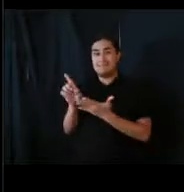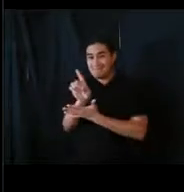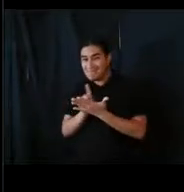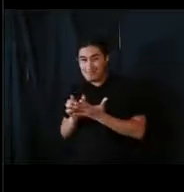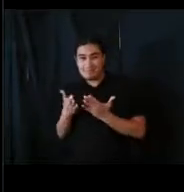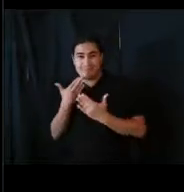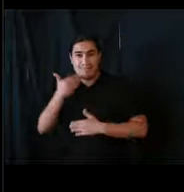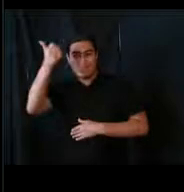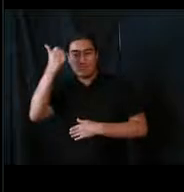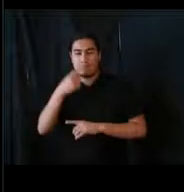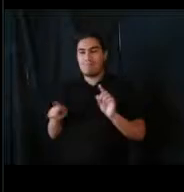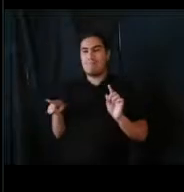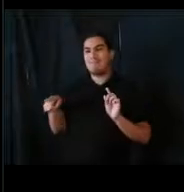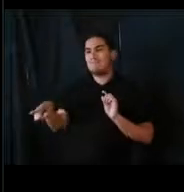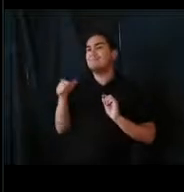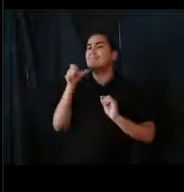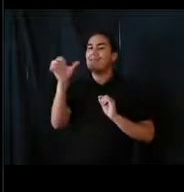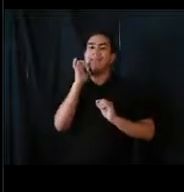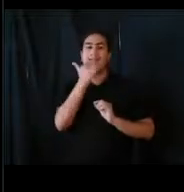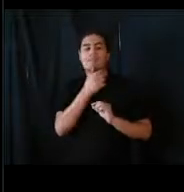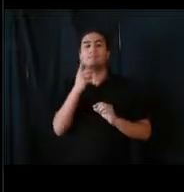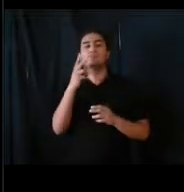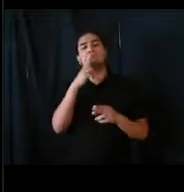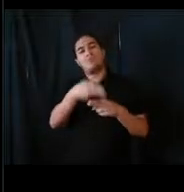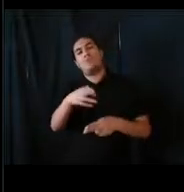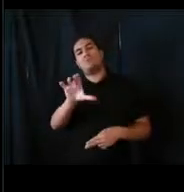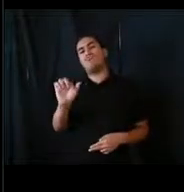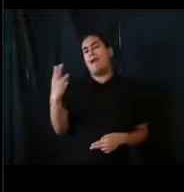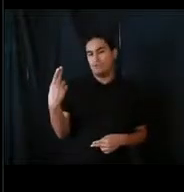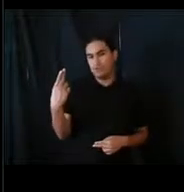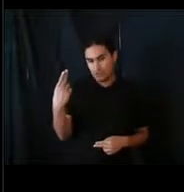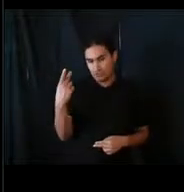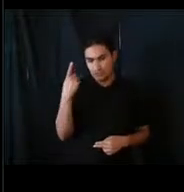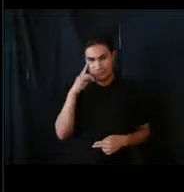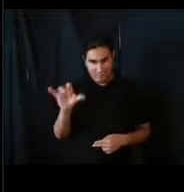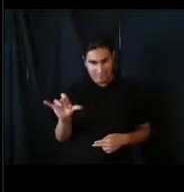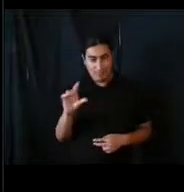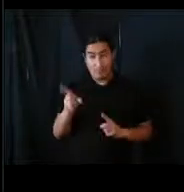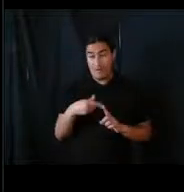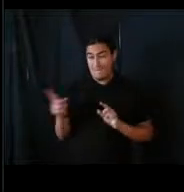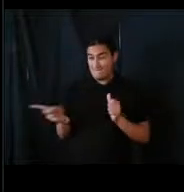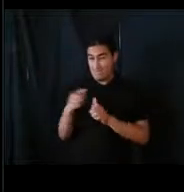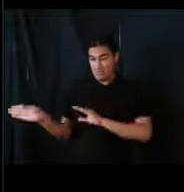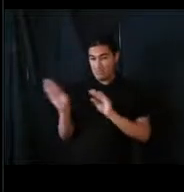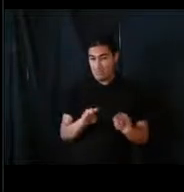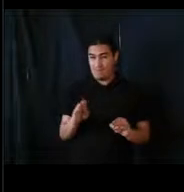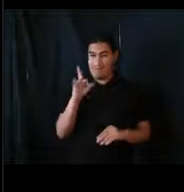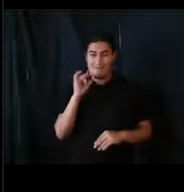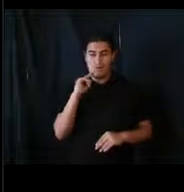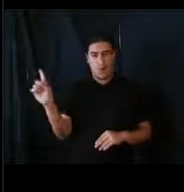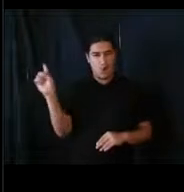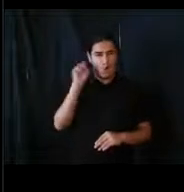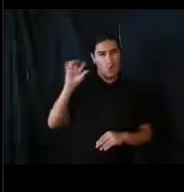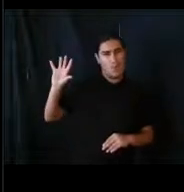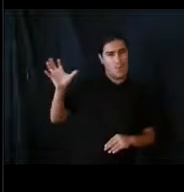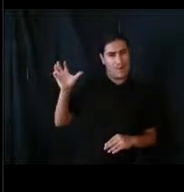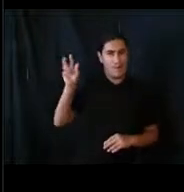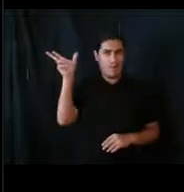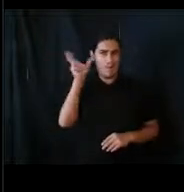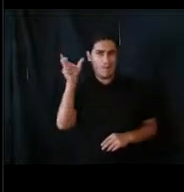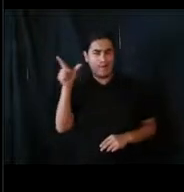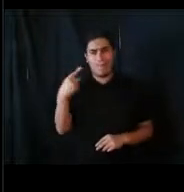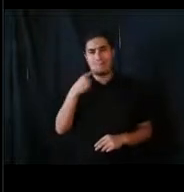little bit or but these are not accidents these are crashes uh so i think that's when i first moved to california i heard that on the radio and